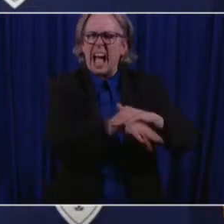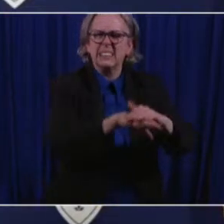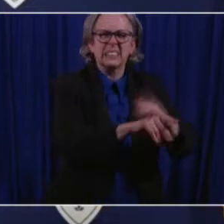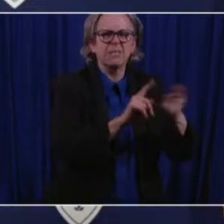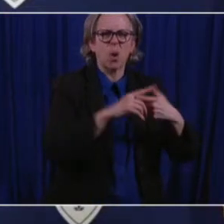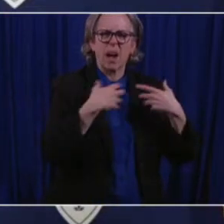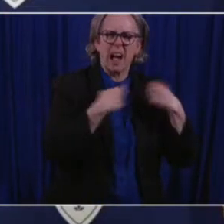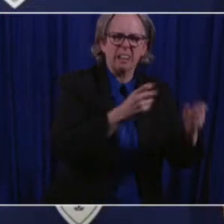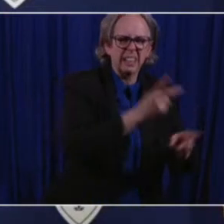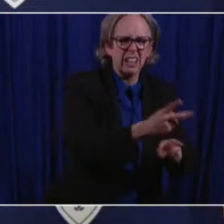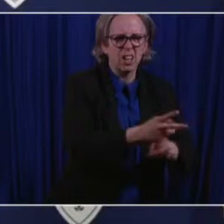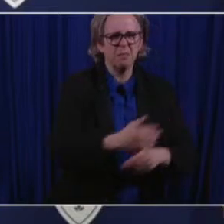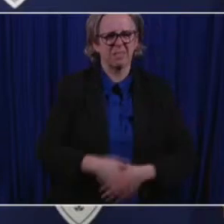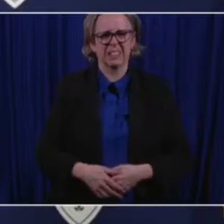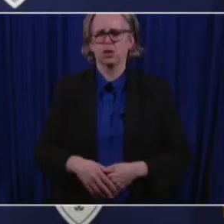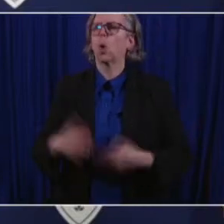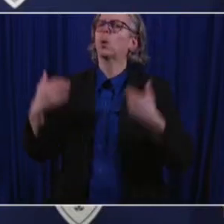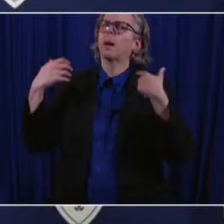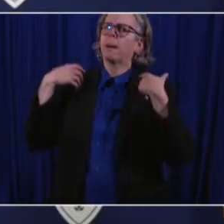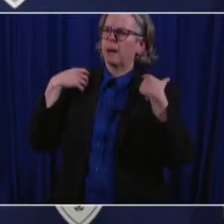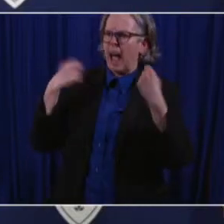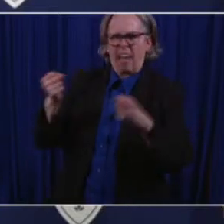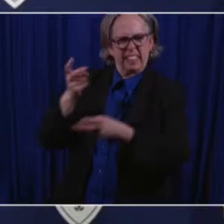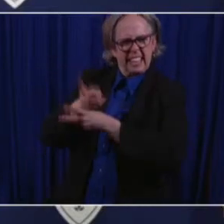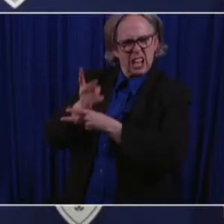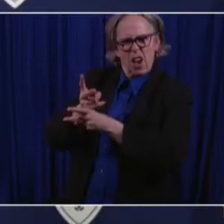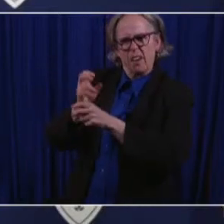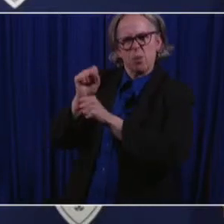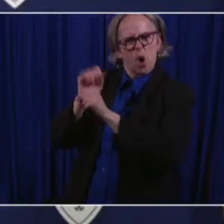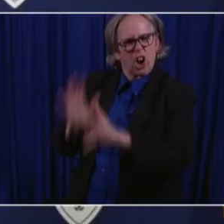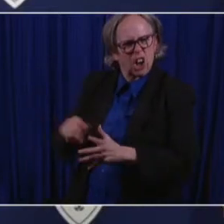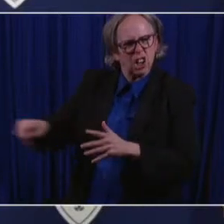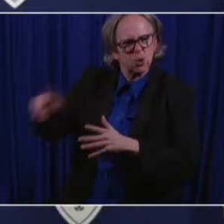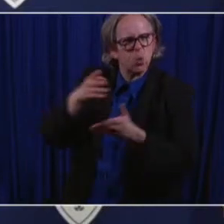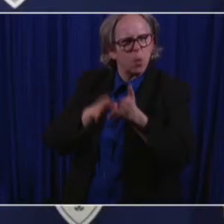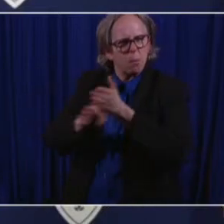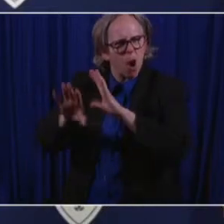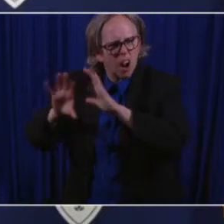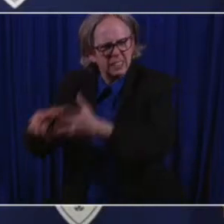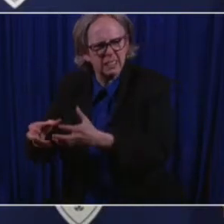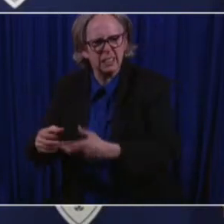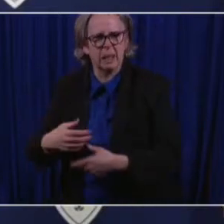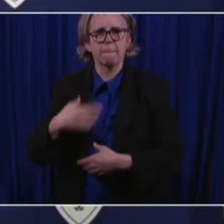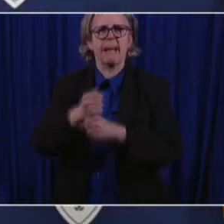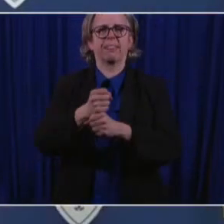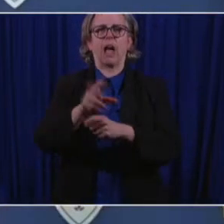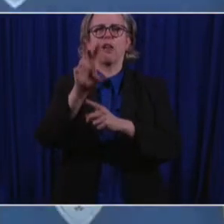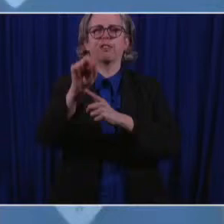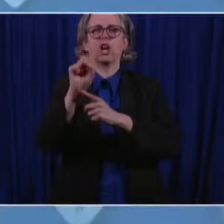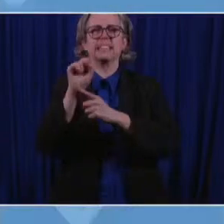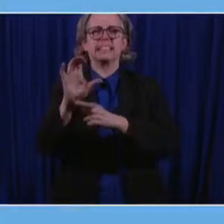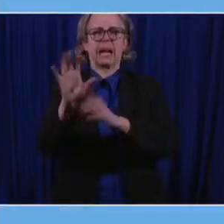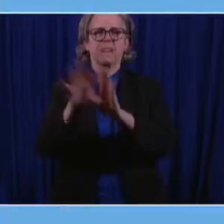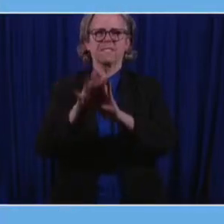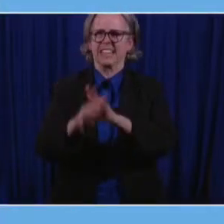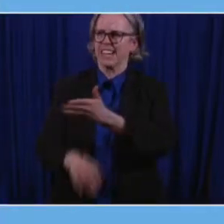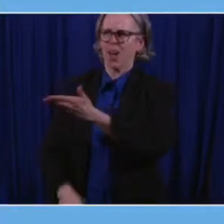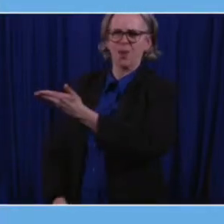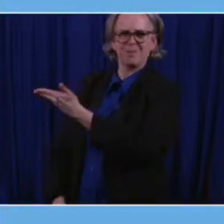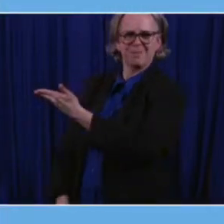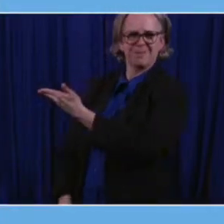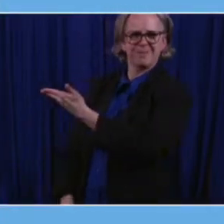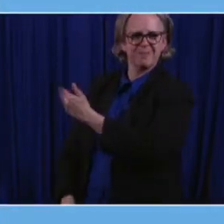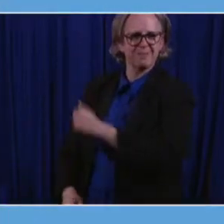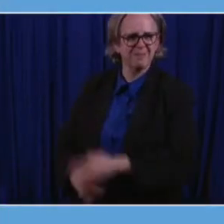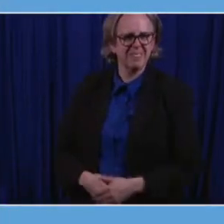to create this 30-second PSA, which we're now going to play. I think that's part of the hesitancy